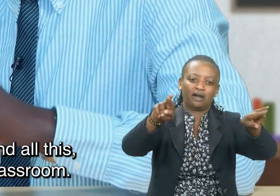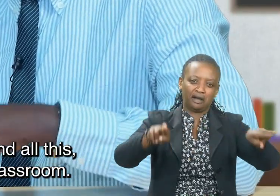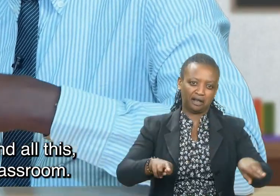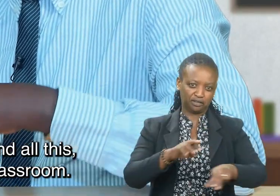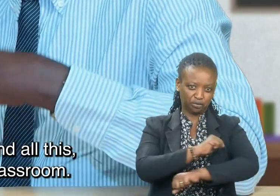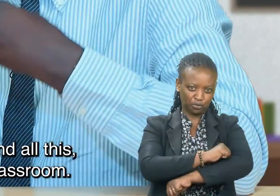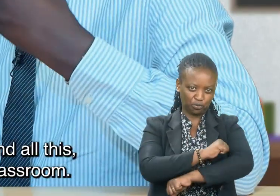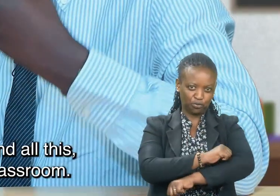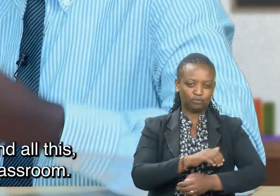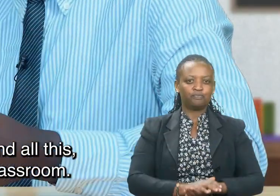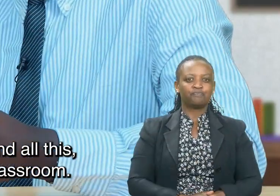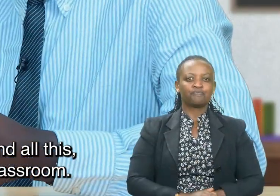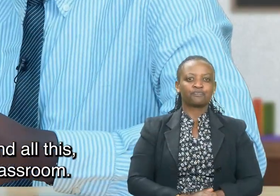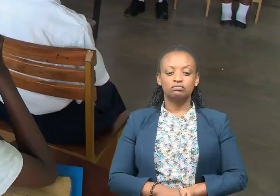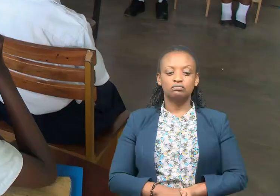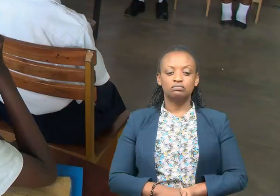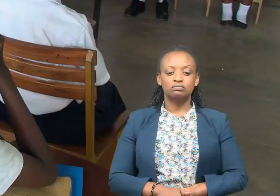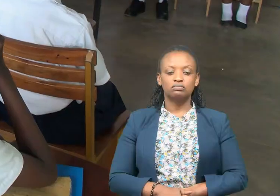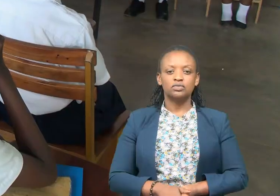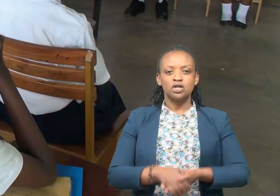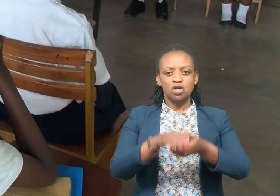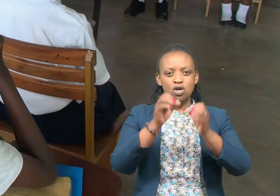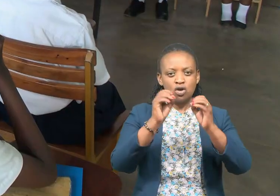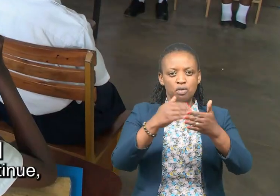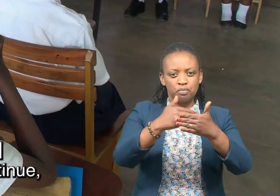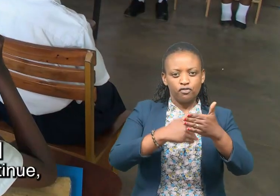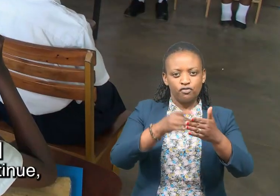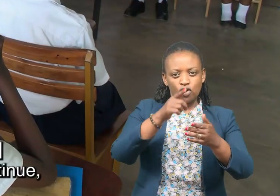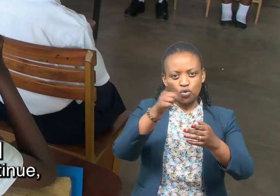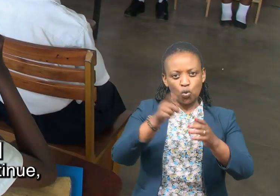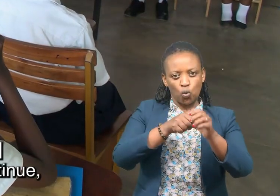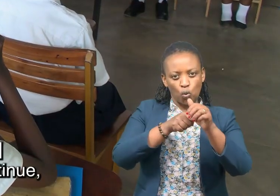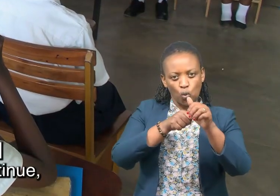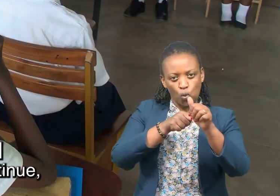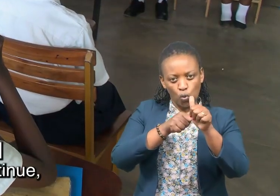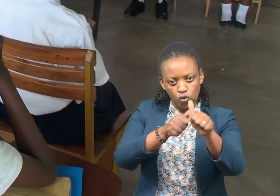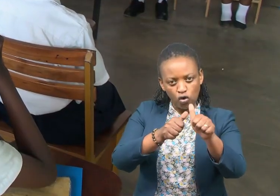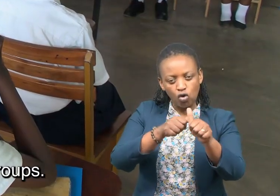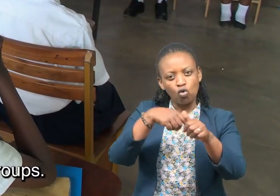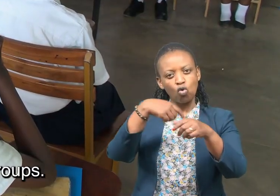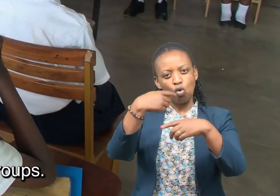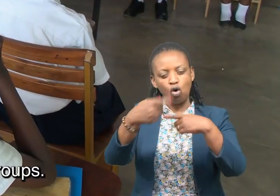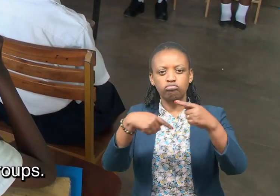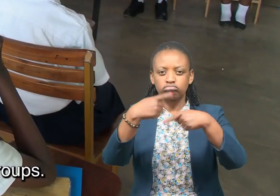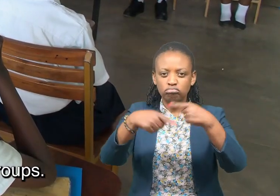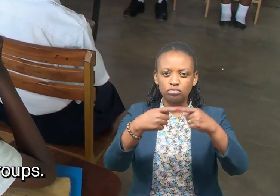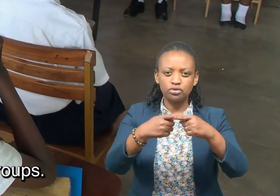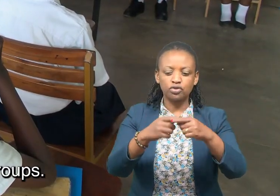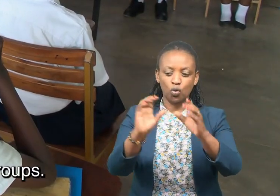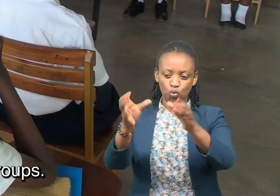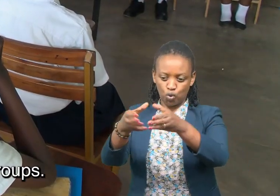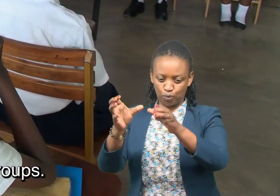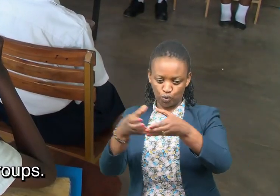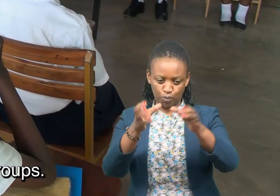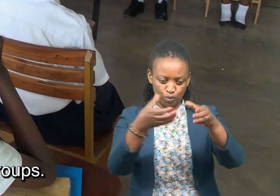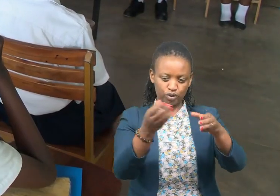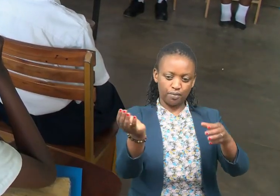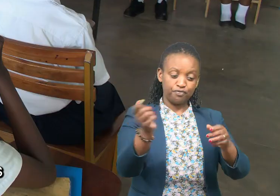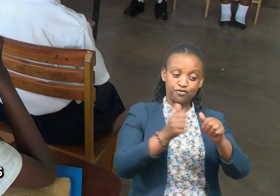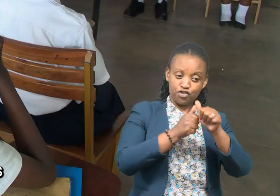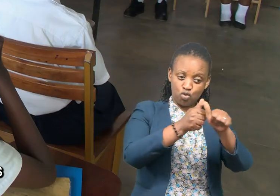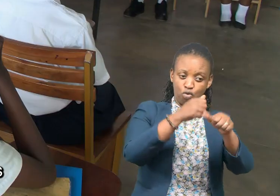having an inclusive classroom. Okay, before you continue, so I want to put you in